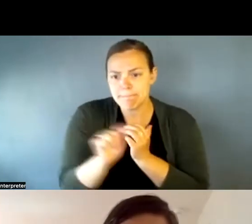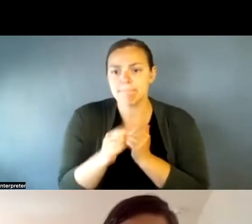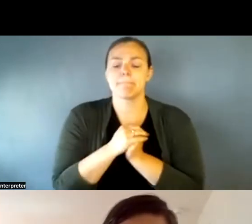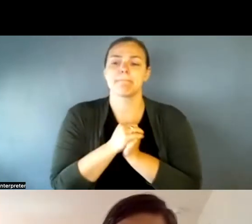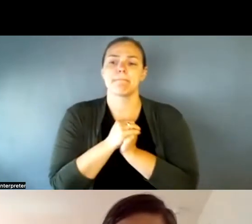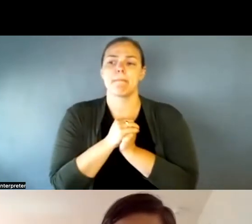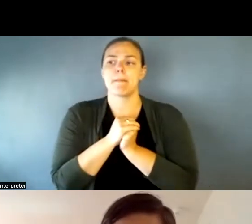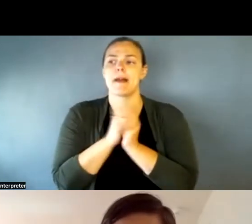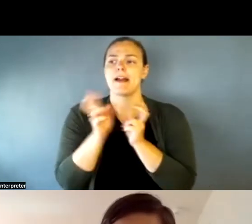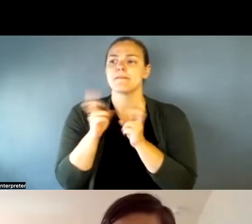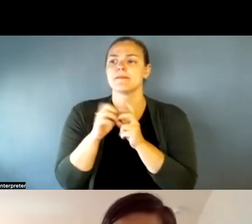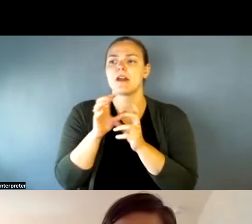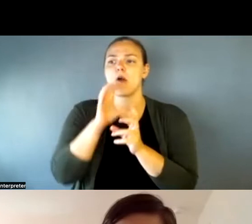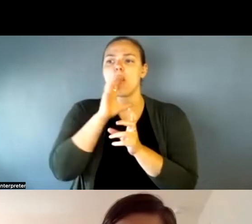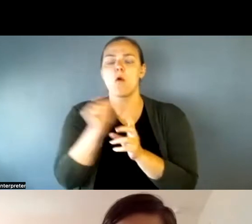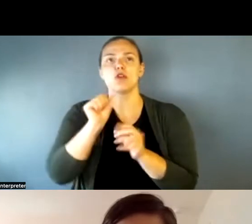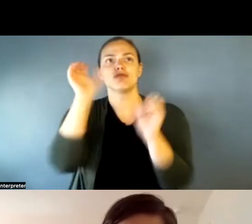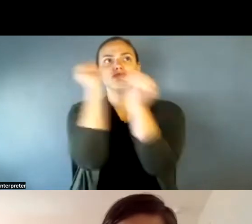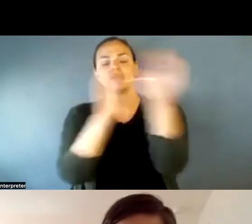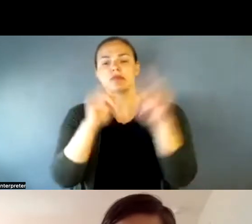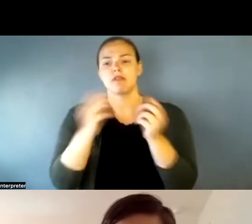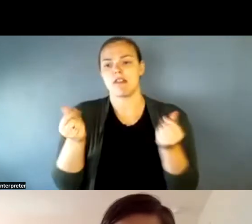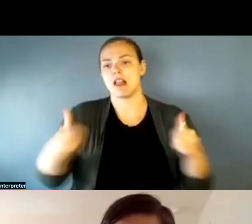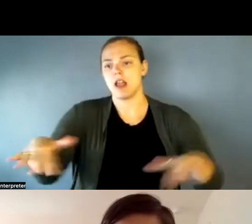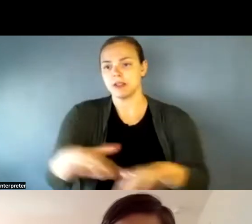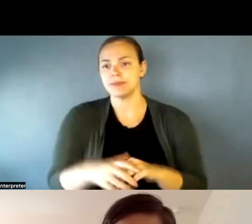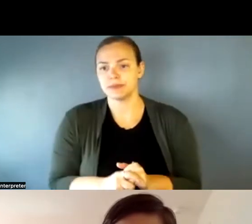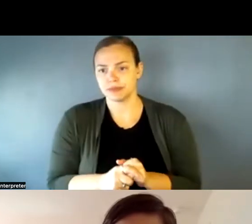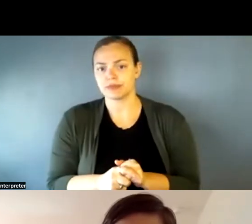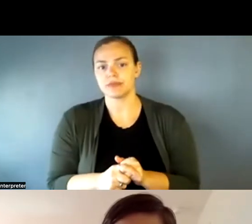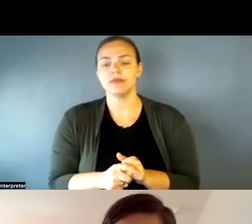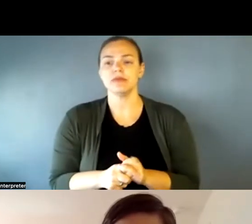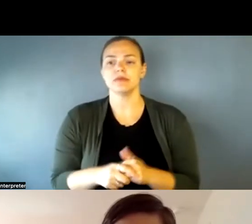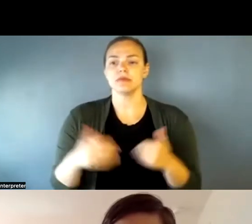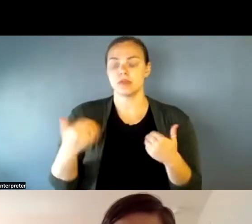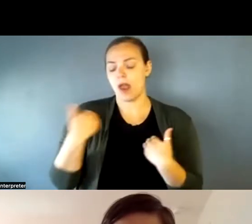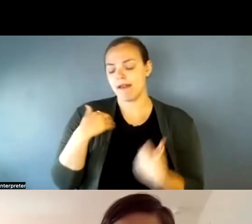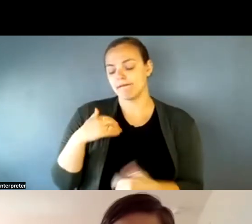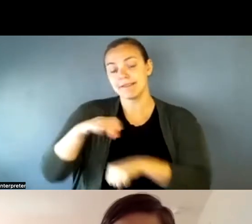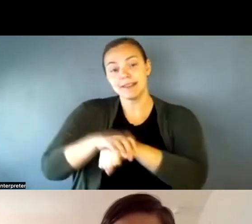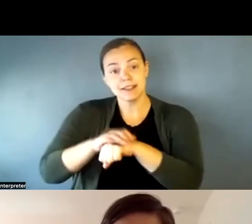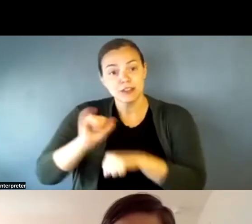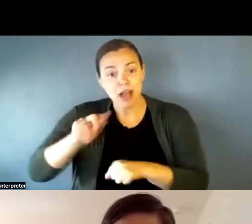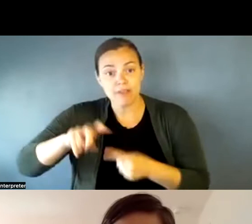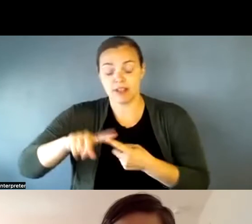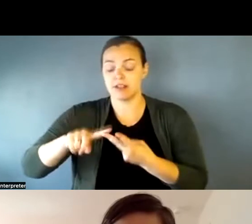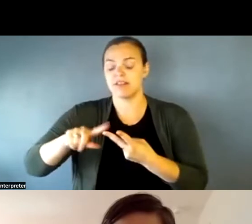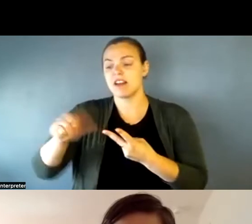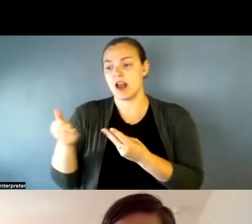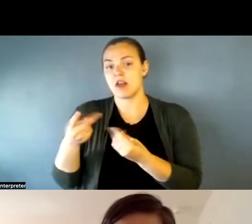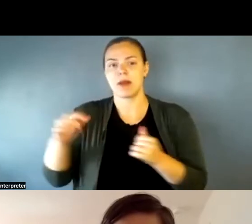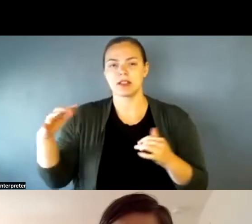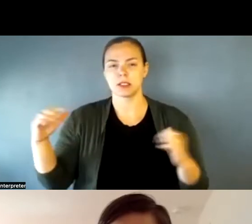older type of landscape. And there are some English ivy and other plants moving into those spaces, but